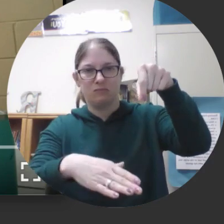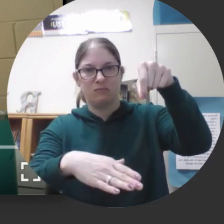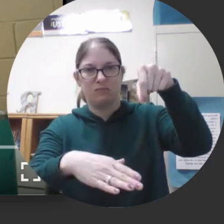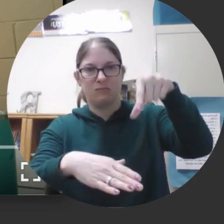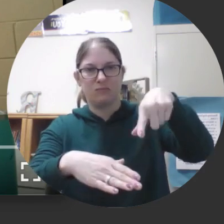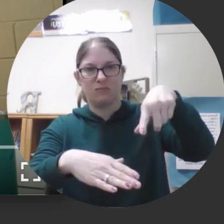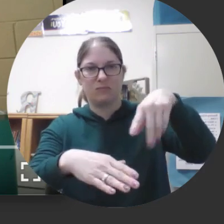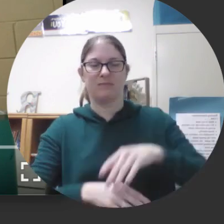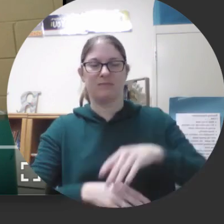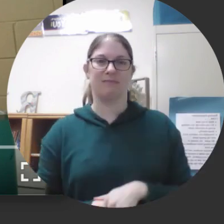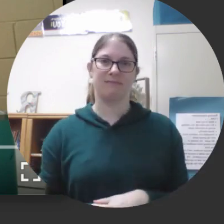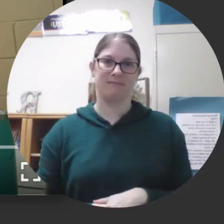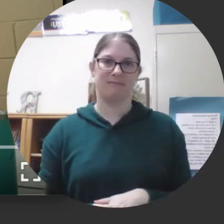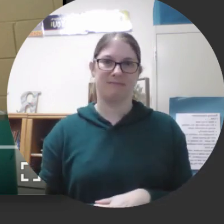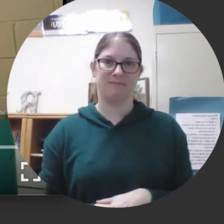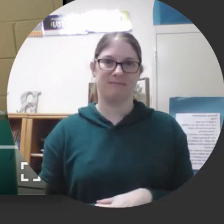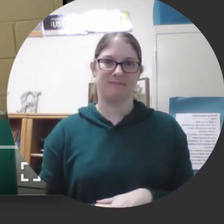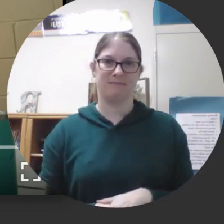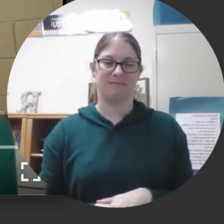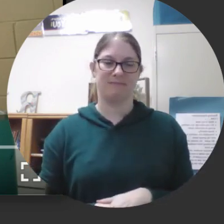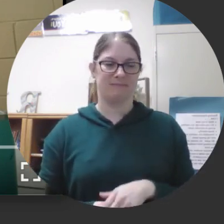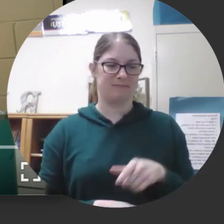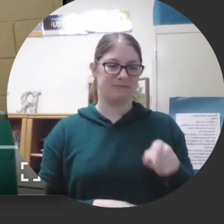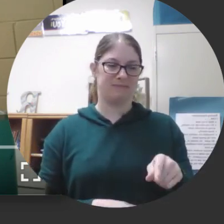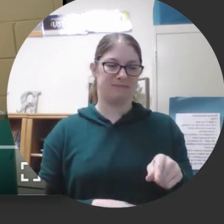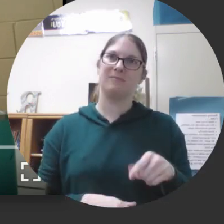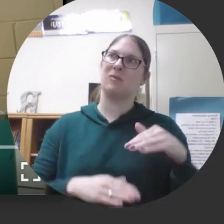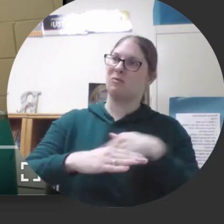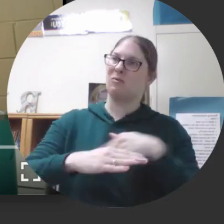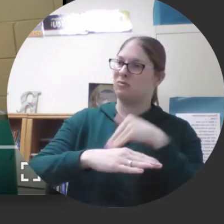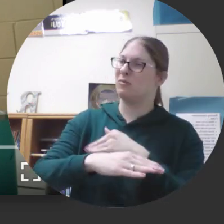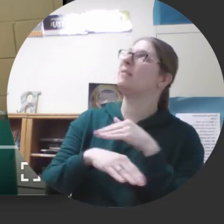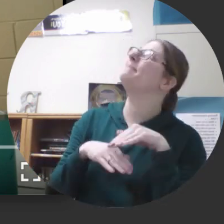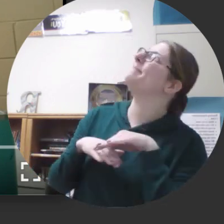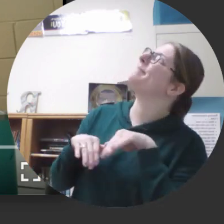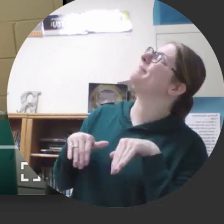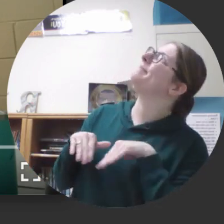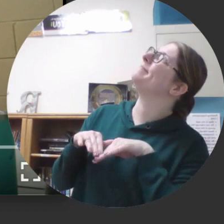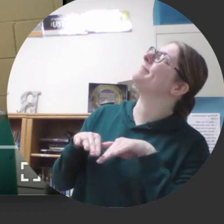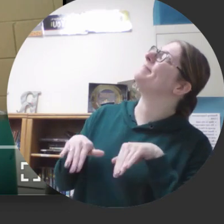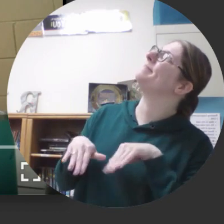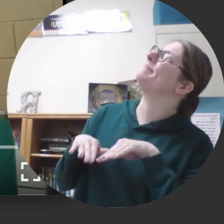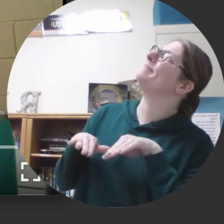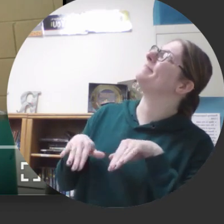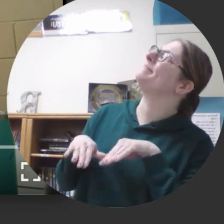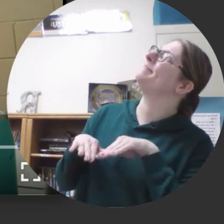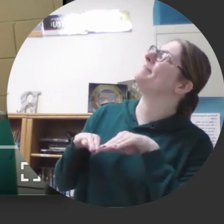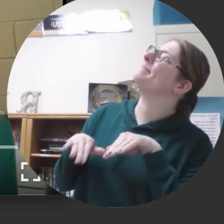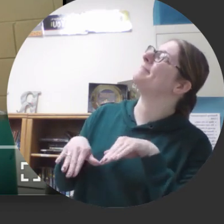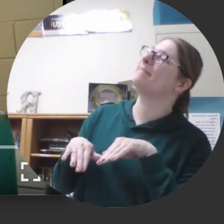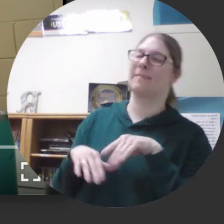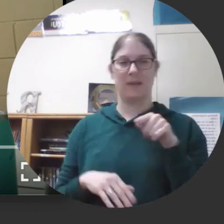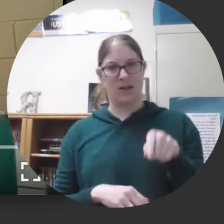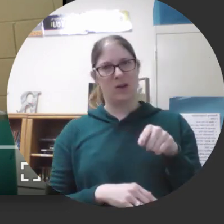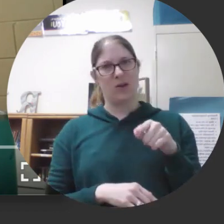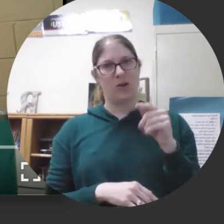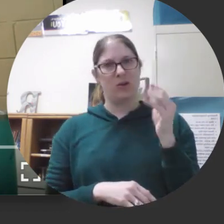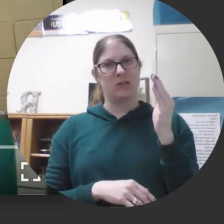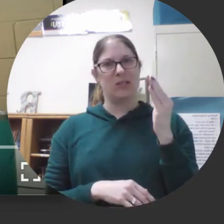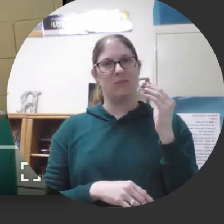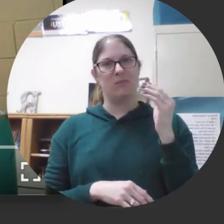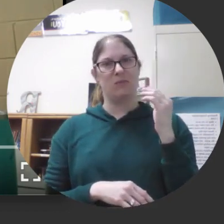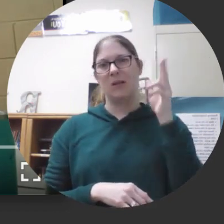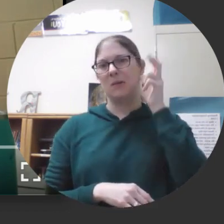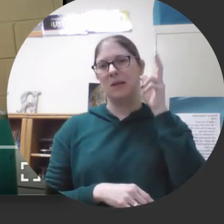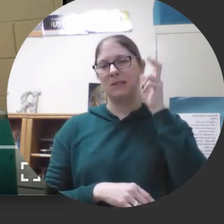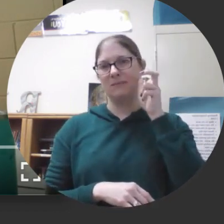intelligence. He seemed to be listening to what she was saying. When he had finished the third of the 4 sardines, he appeared to be full, for he sank